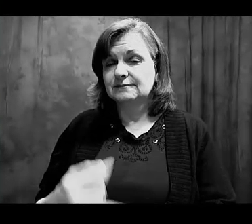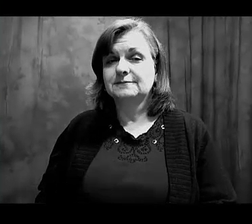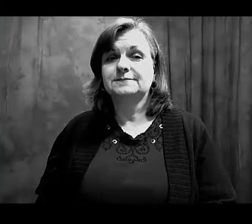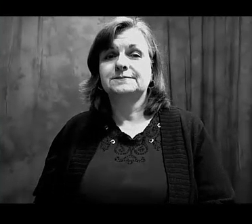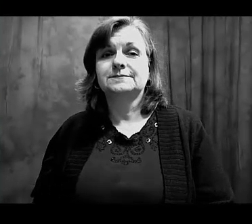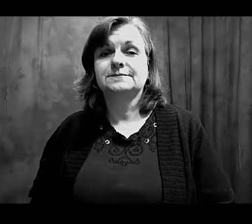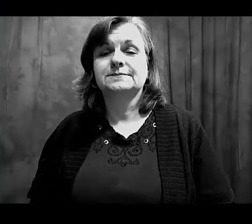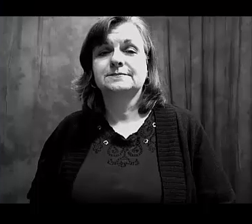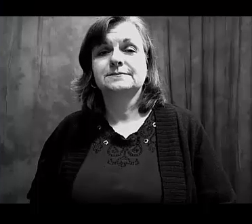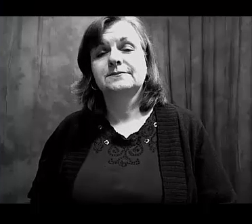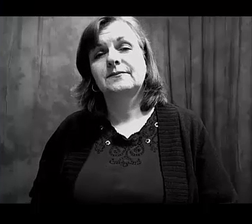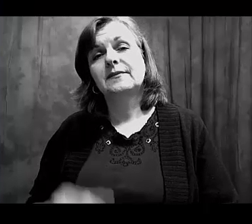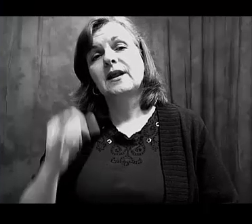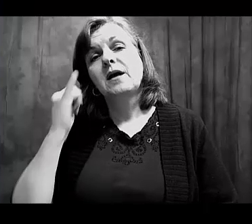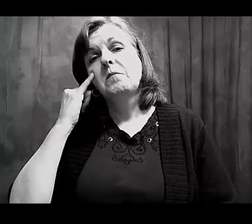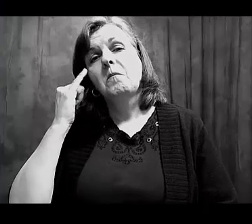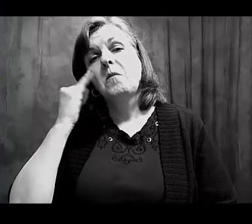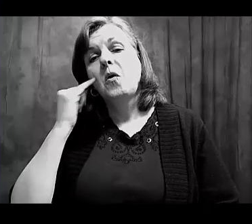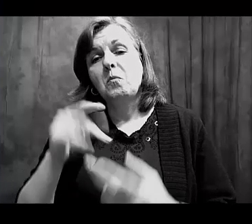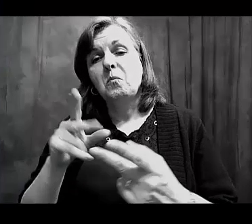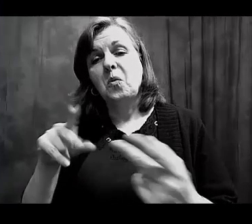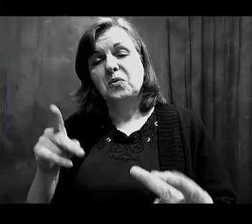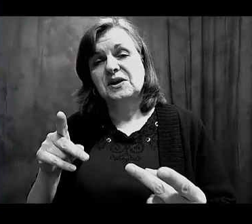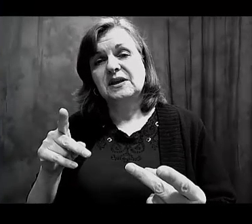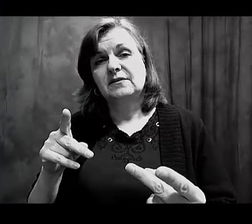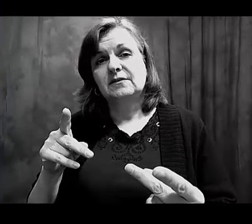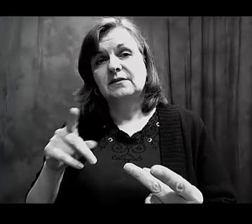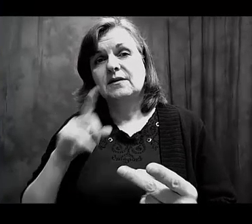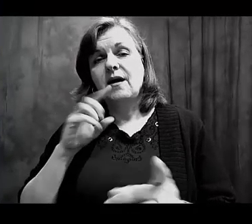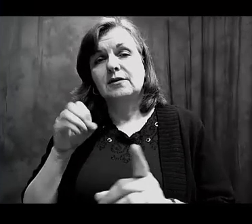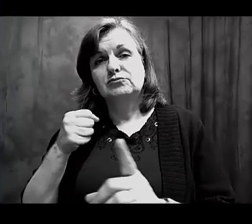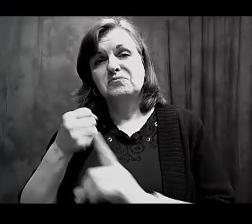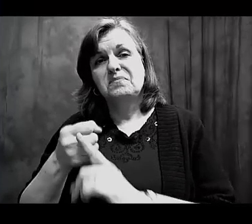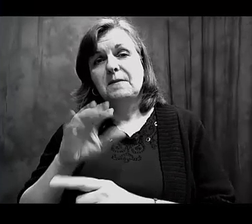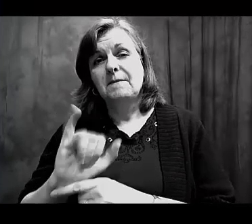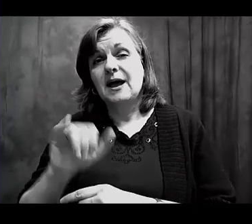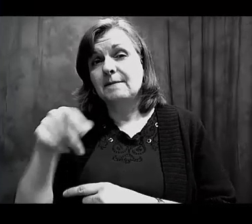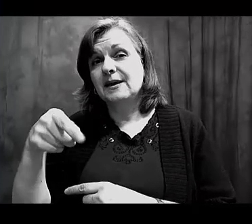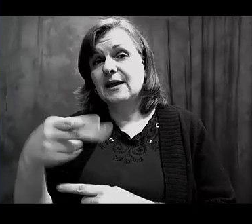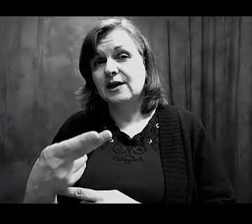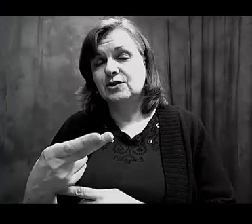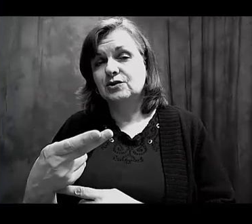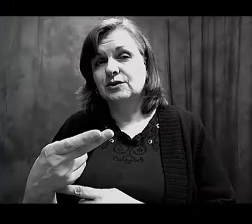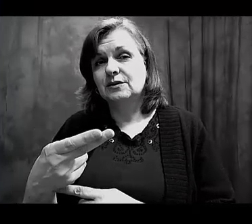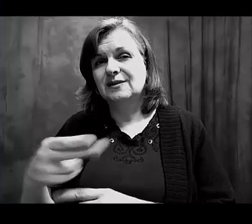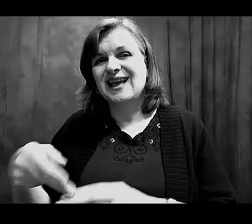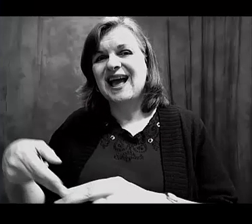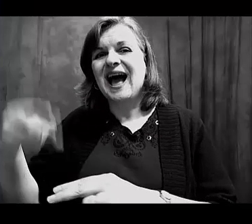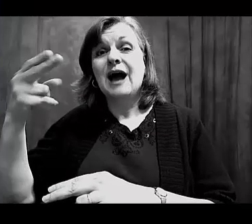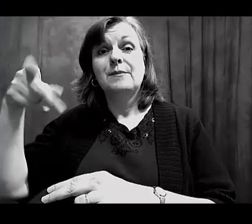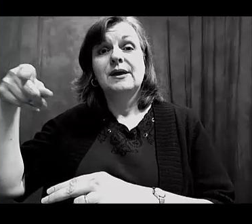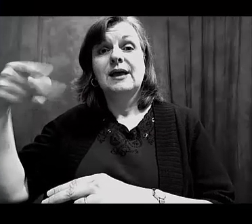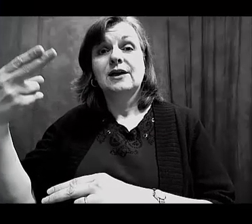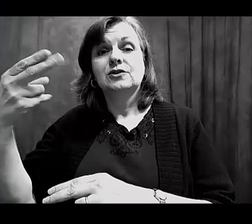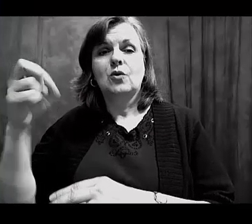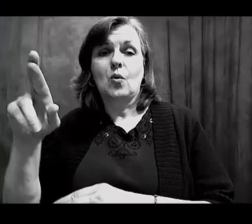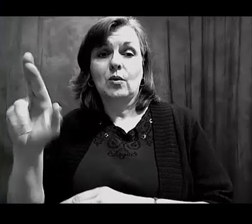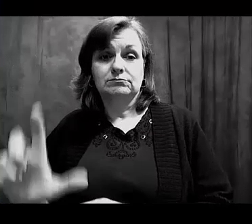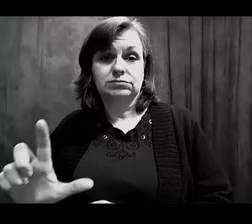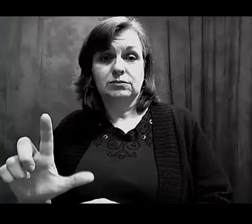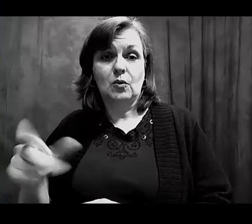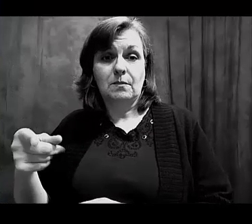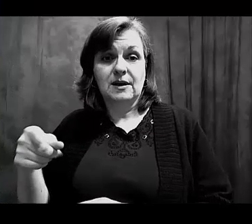So if proteins are affected by pH, high pHs or very low pH will change